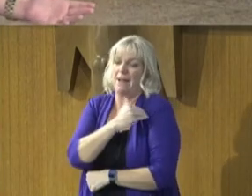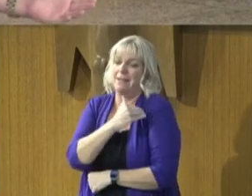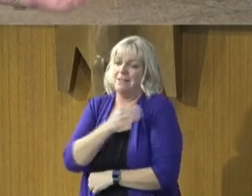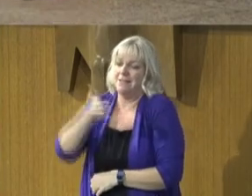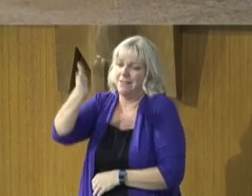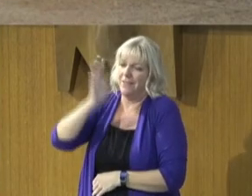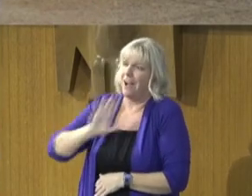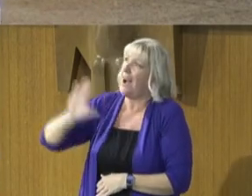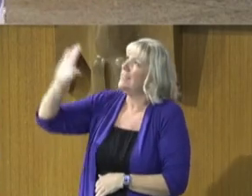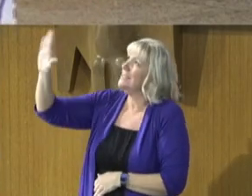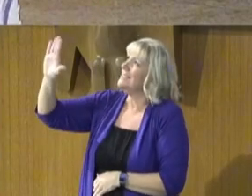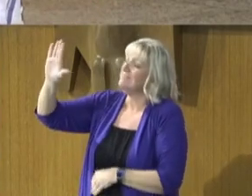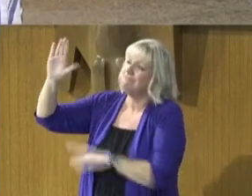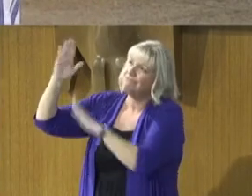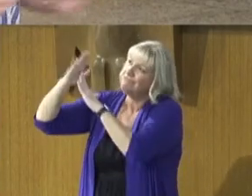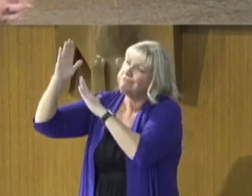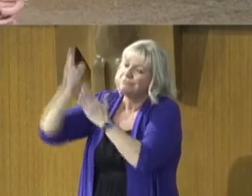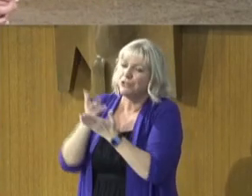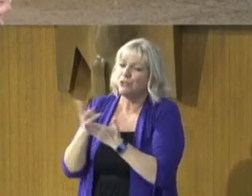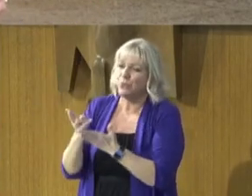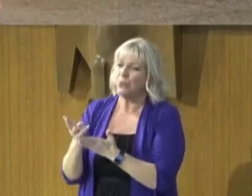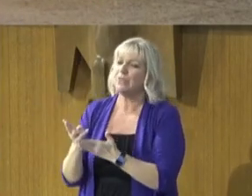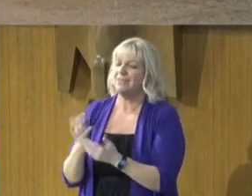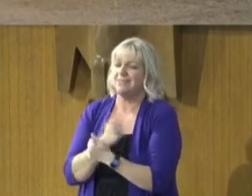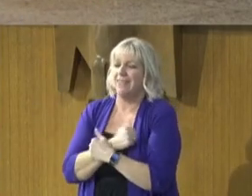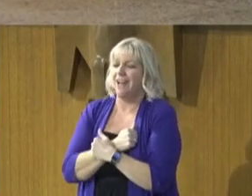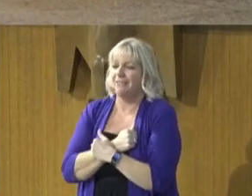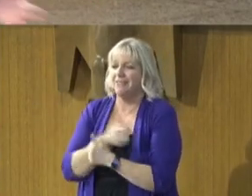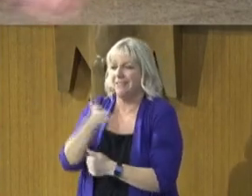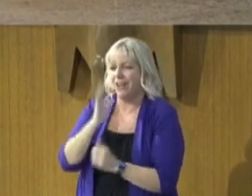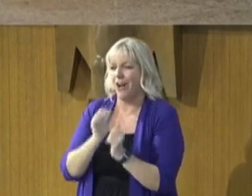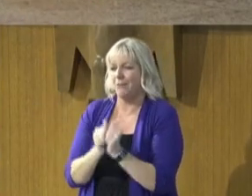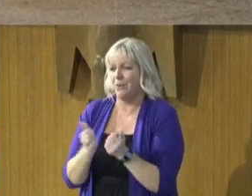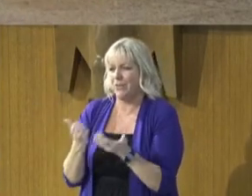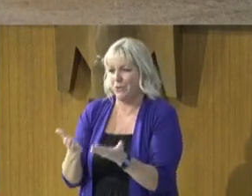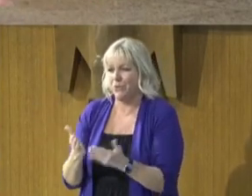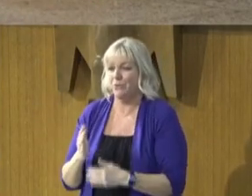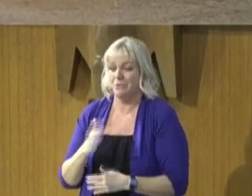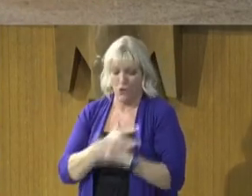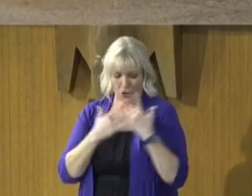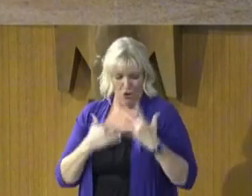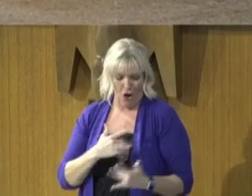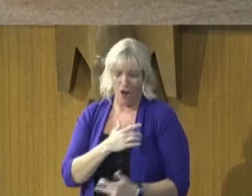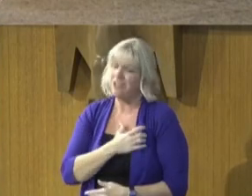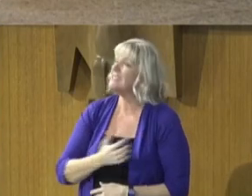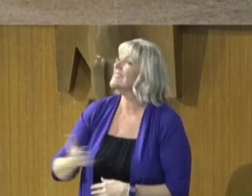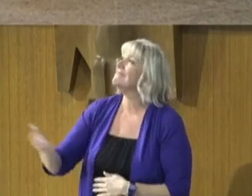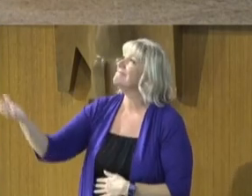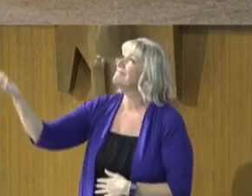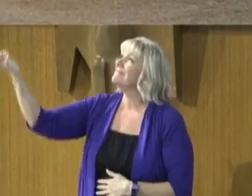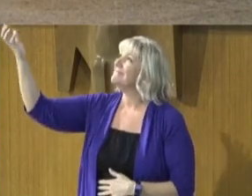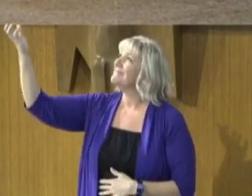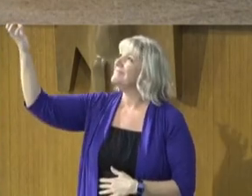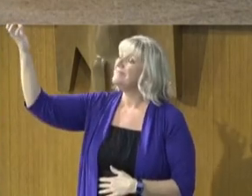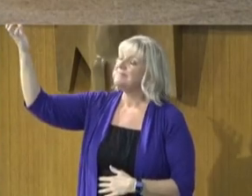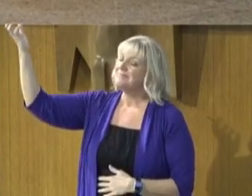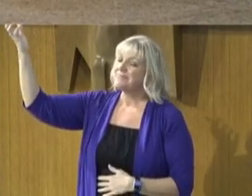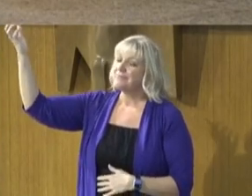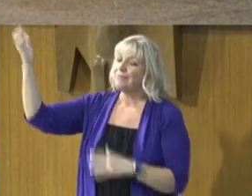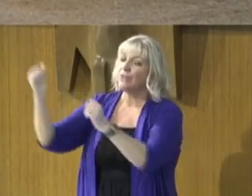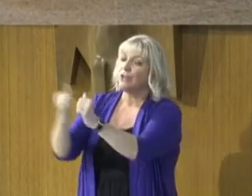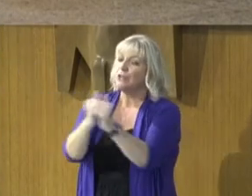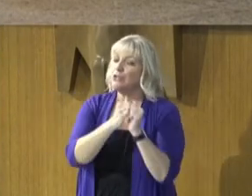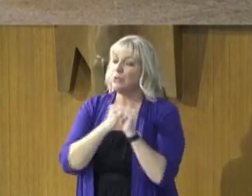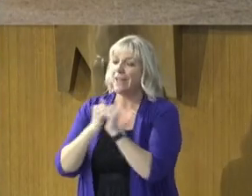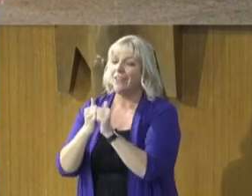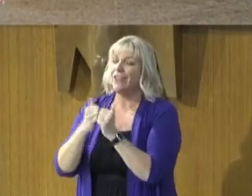love. So, may God be with you. And also with you. Lift up your hearts. Let us lift them up to God. Together, let